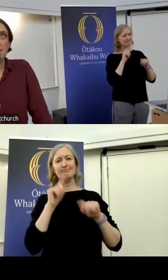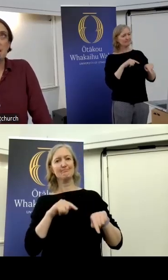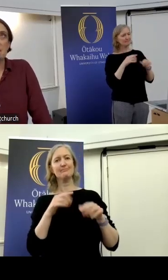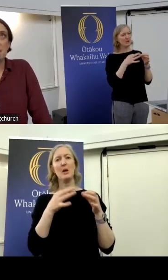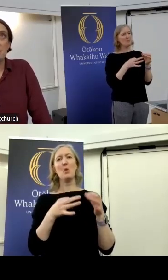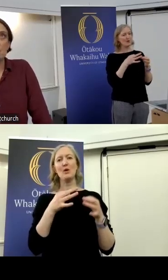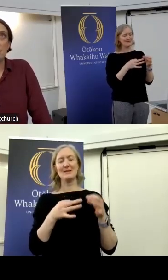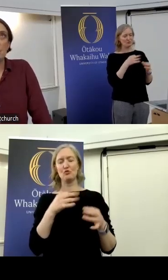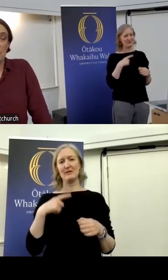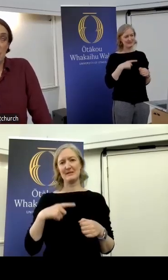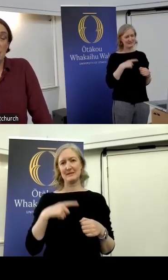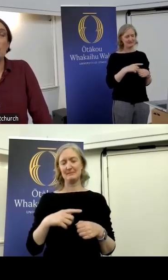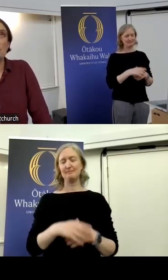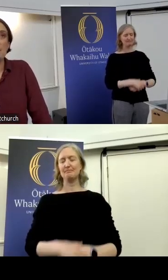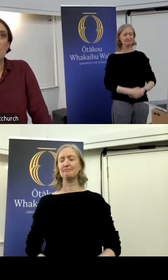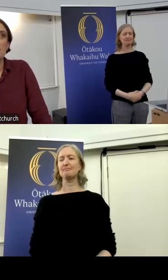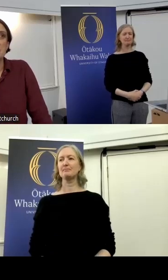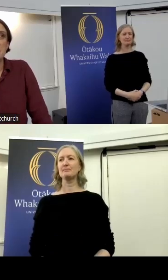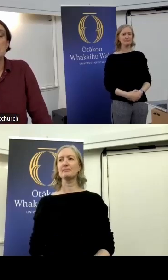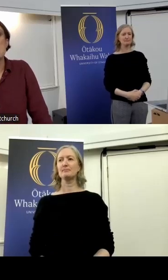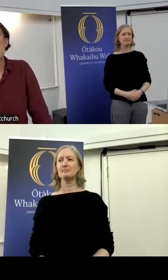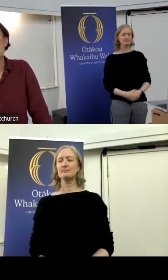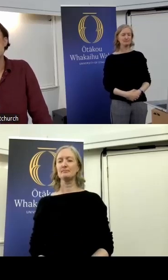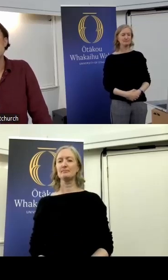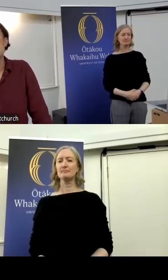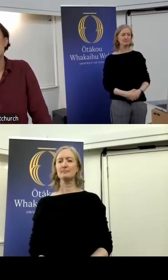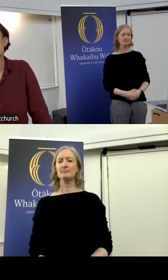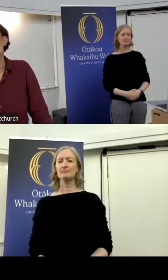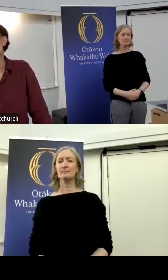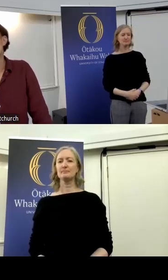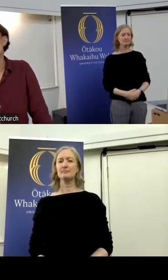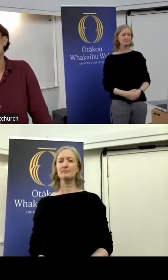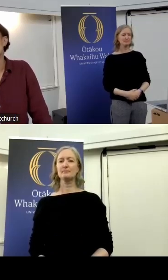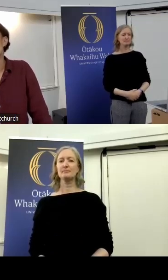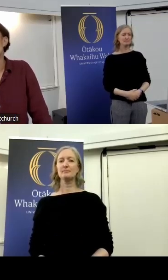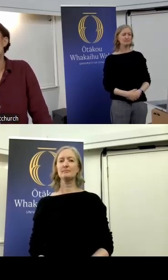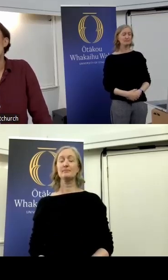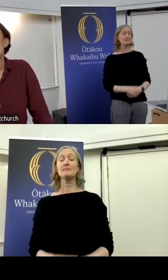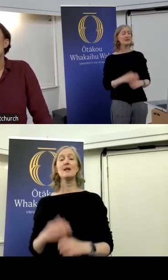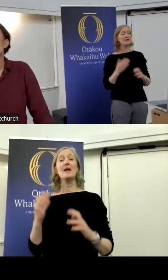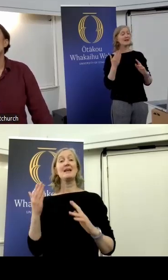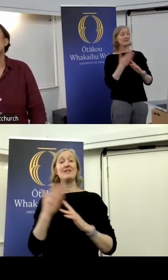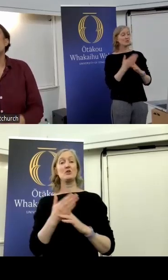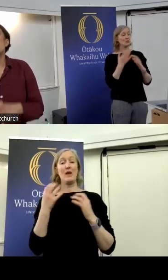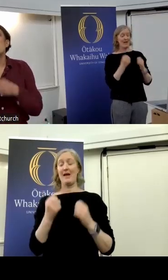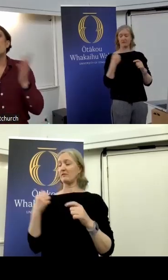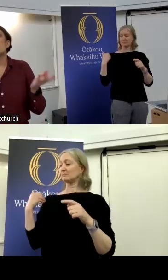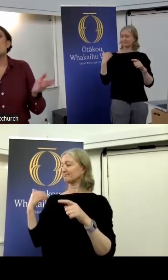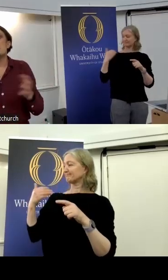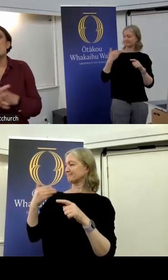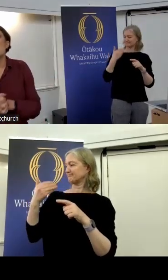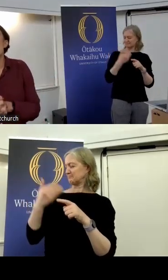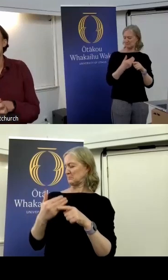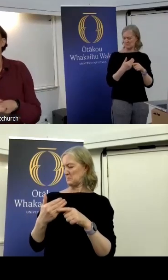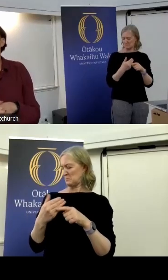The other thing that we were aware of is that those interventions that were being implemented were still being